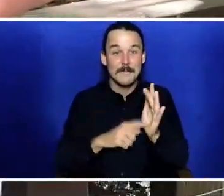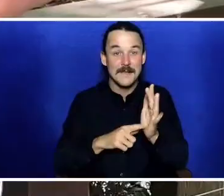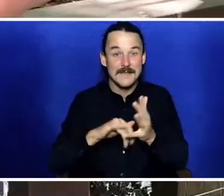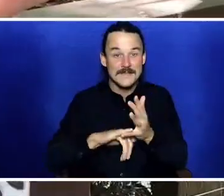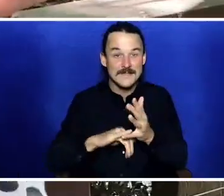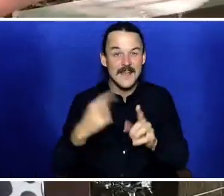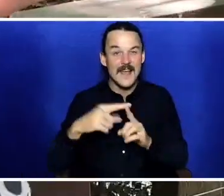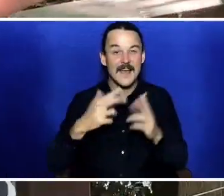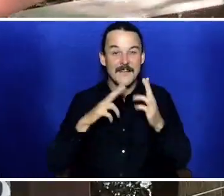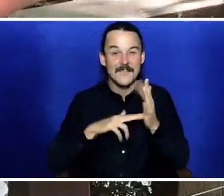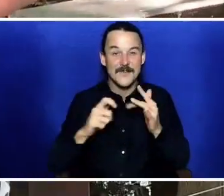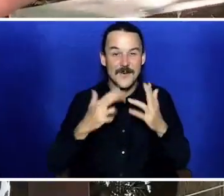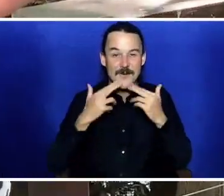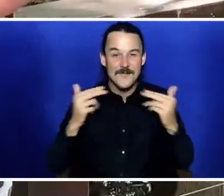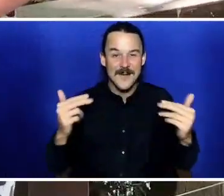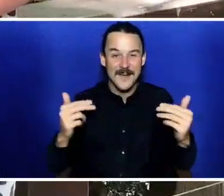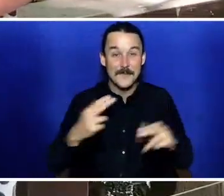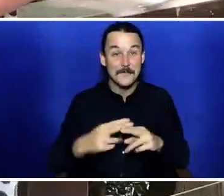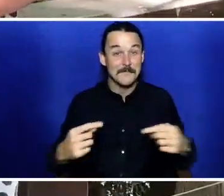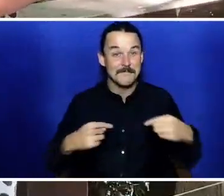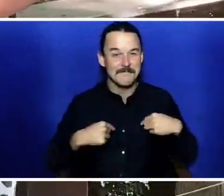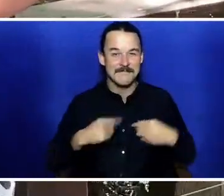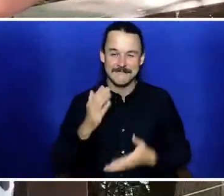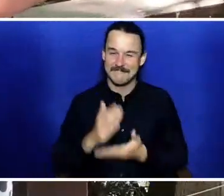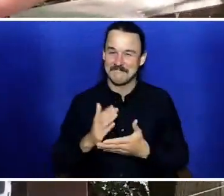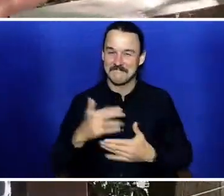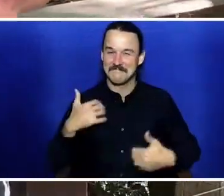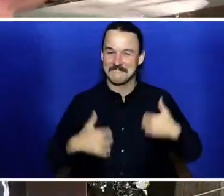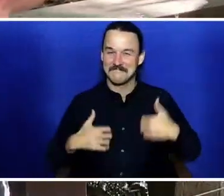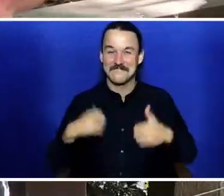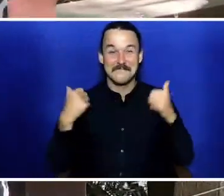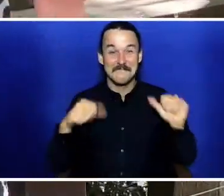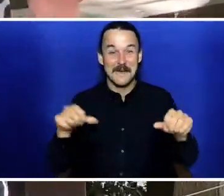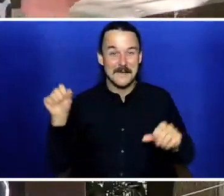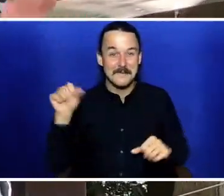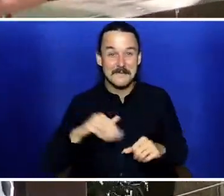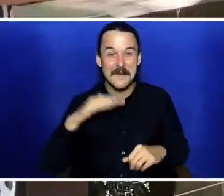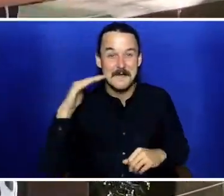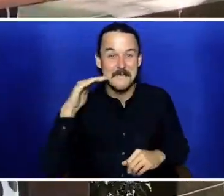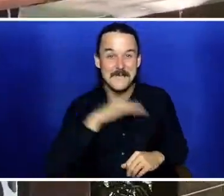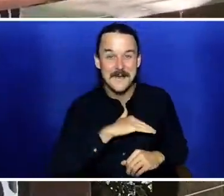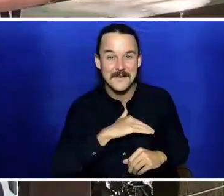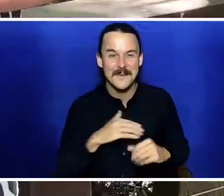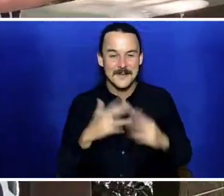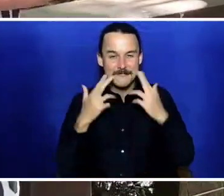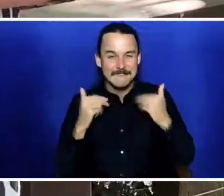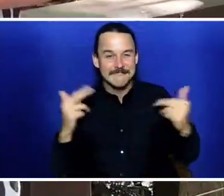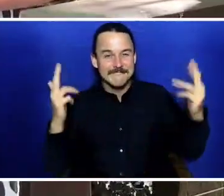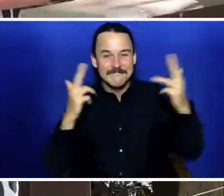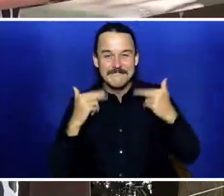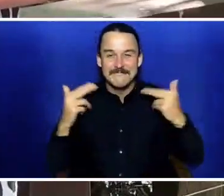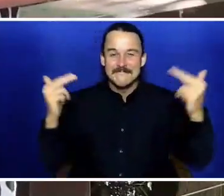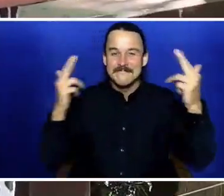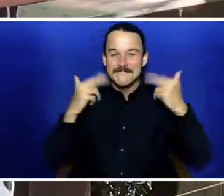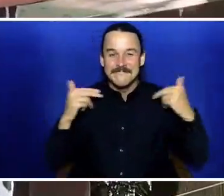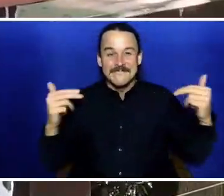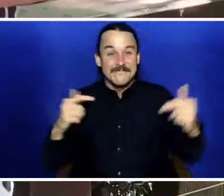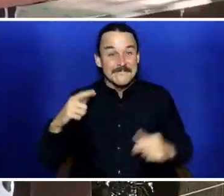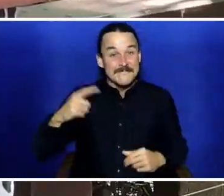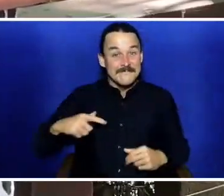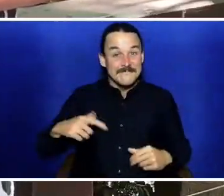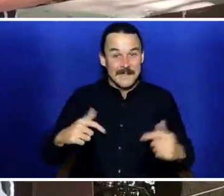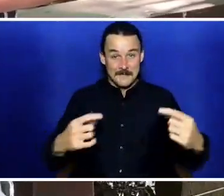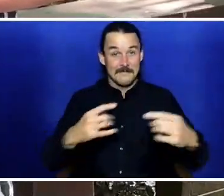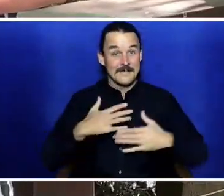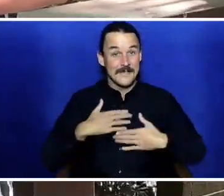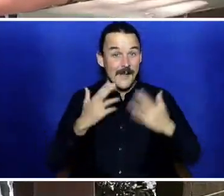for me, this is very exciting to be returning to Melbourne in an operatic capacity, because As a singer, I used